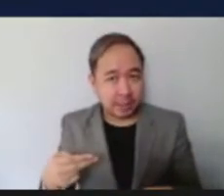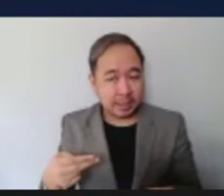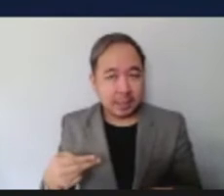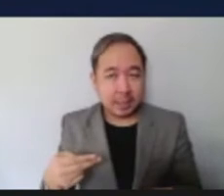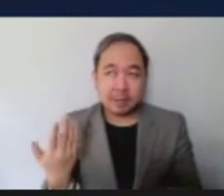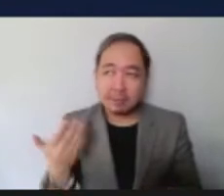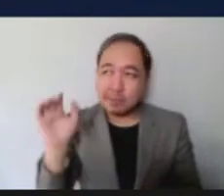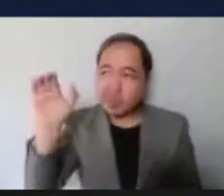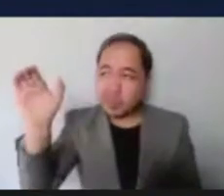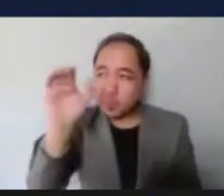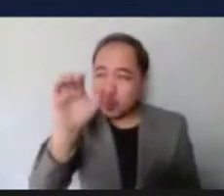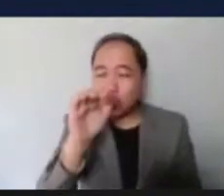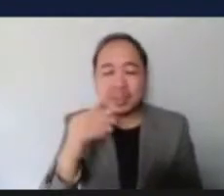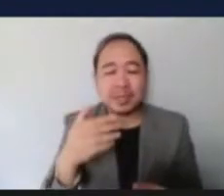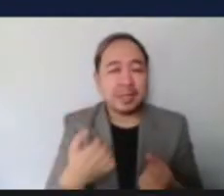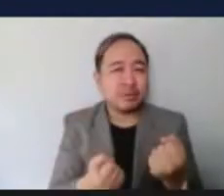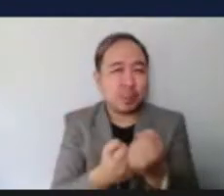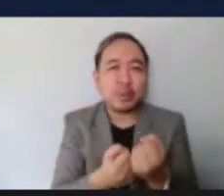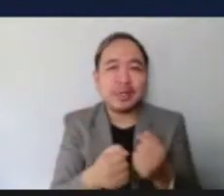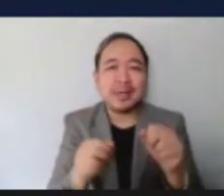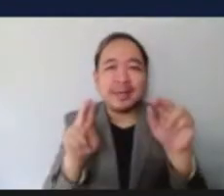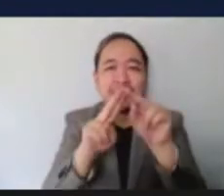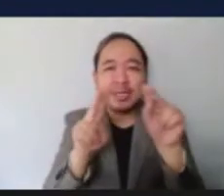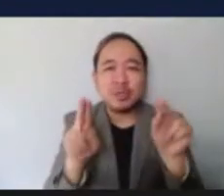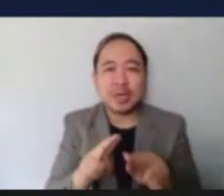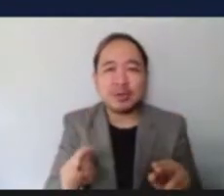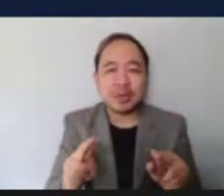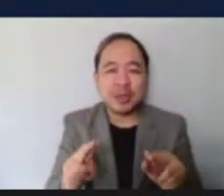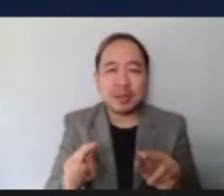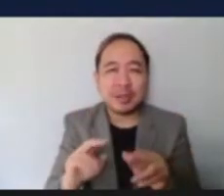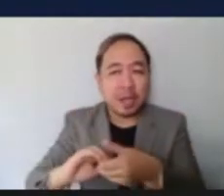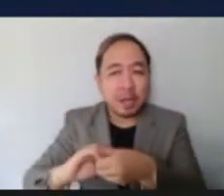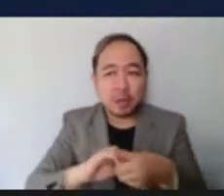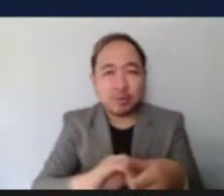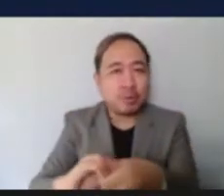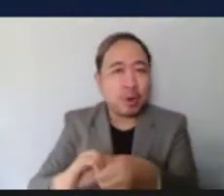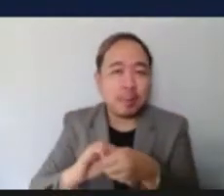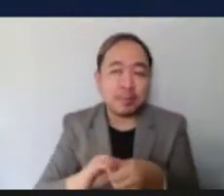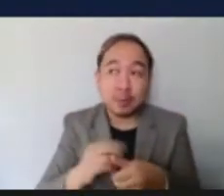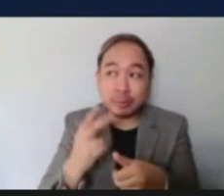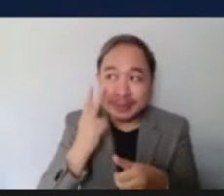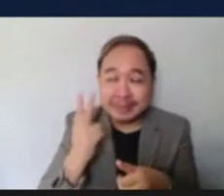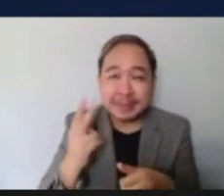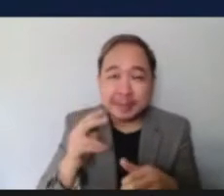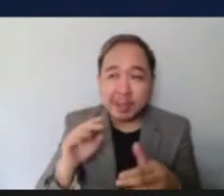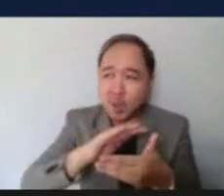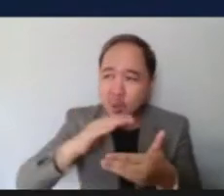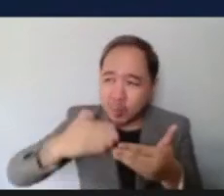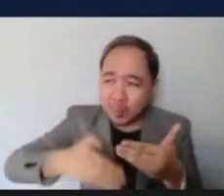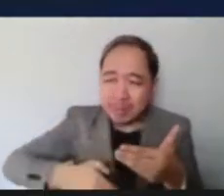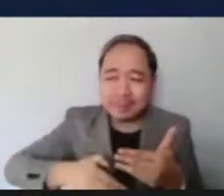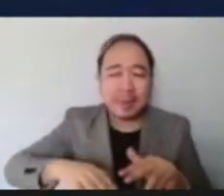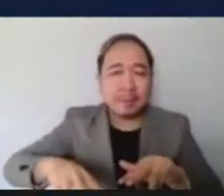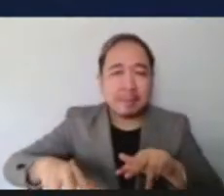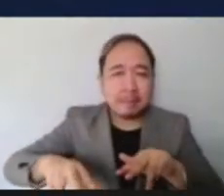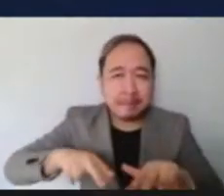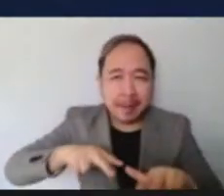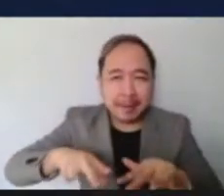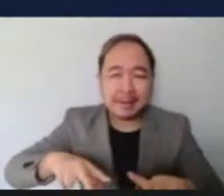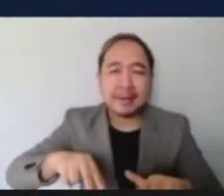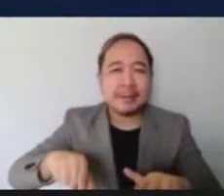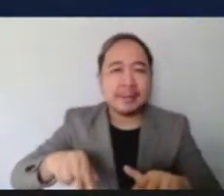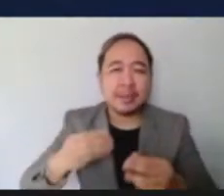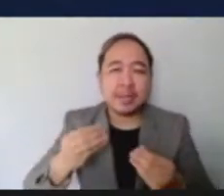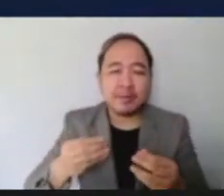International partner to develop a comprehensive investment plan to achieve a significant new Target